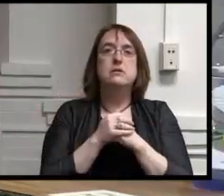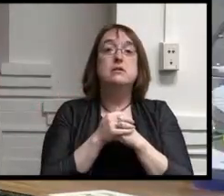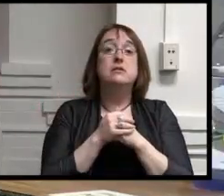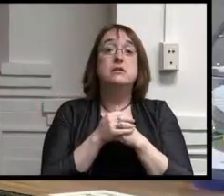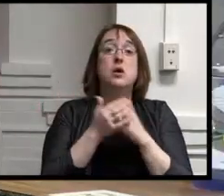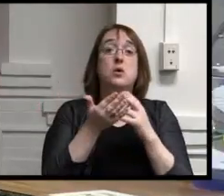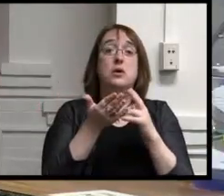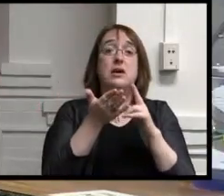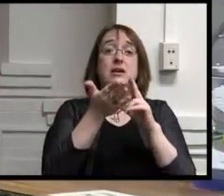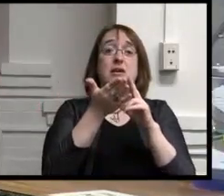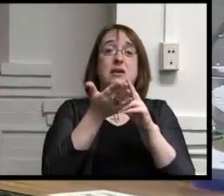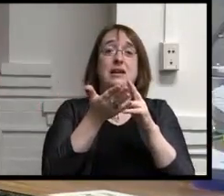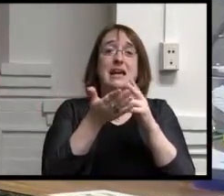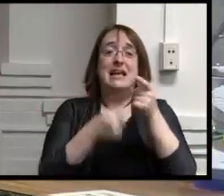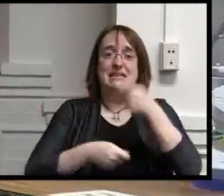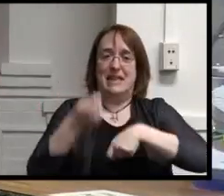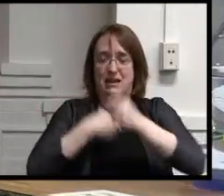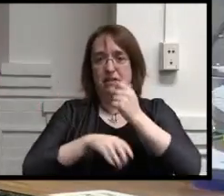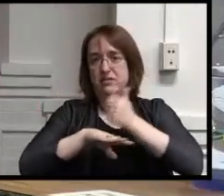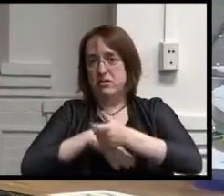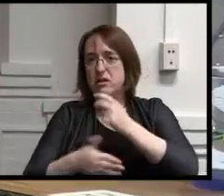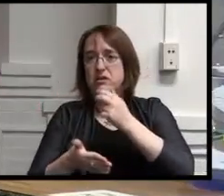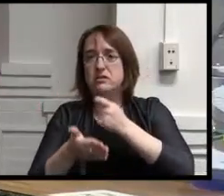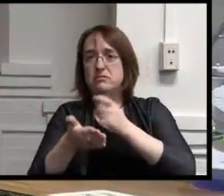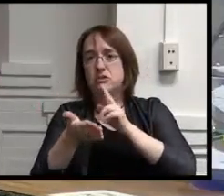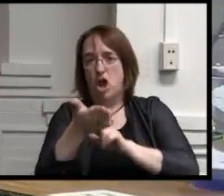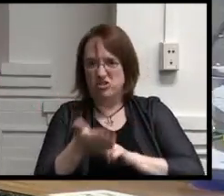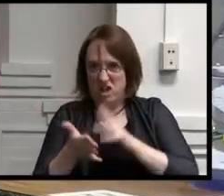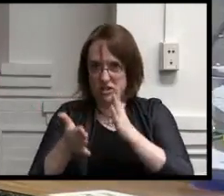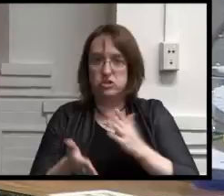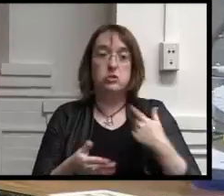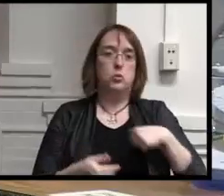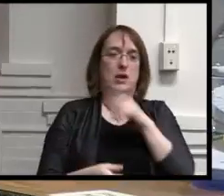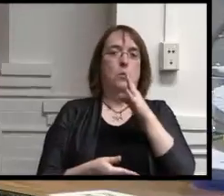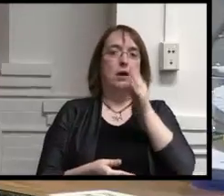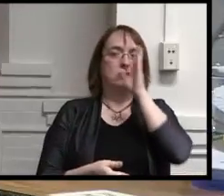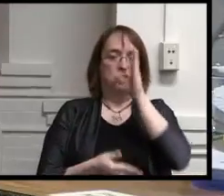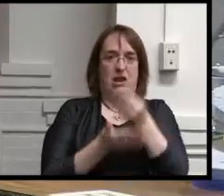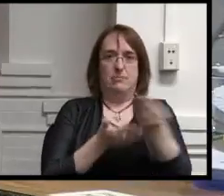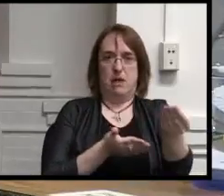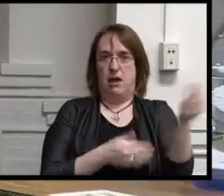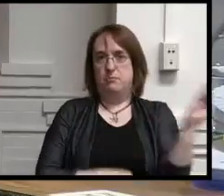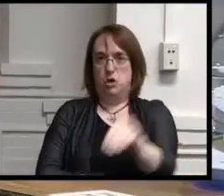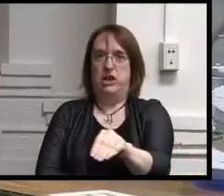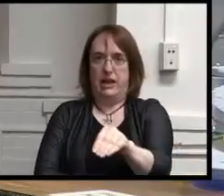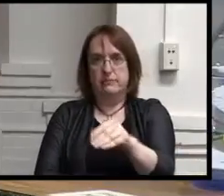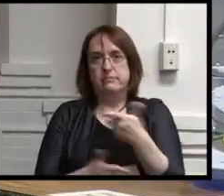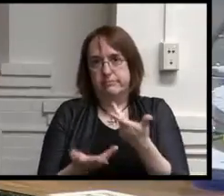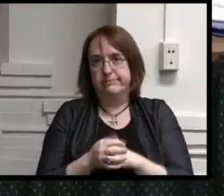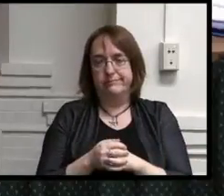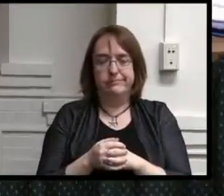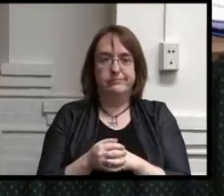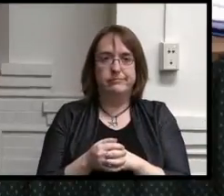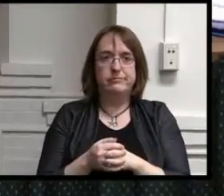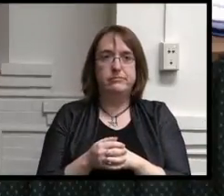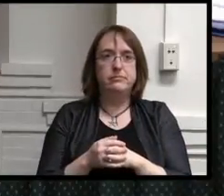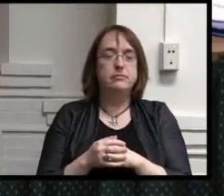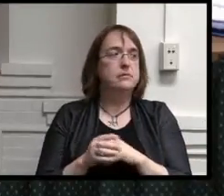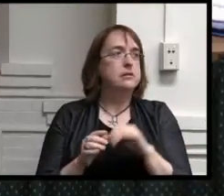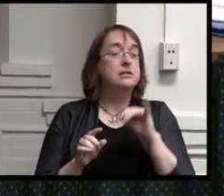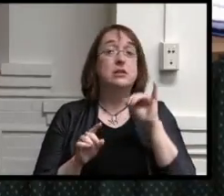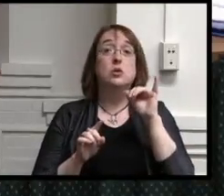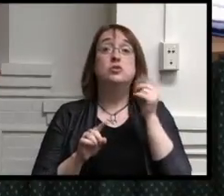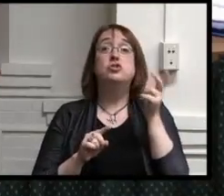something we can do for ourselves. So we just buy the equipment directly and put it in. So, Peter, could you